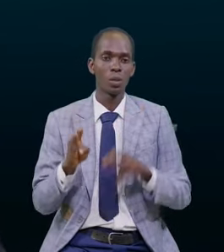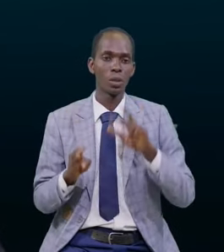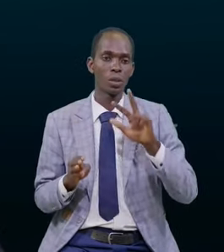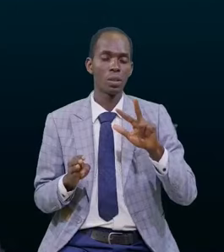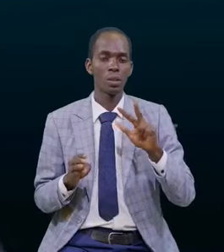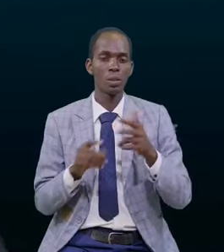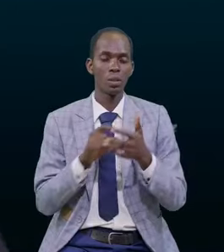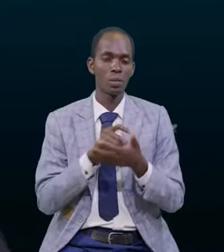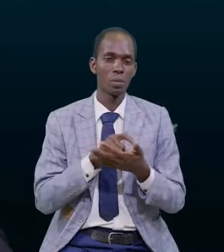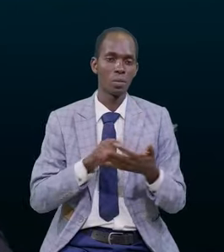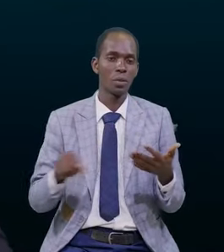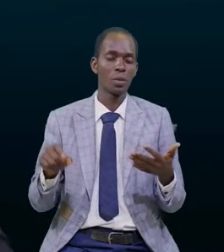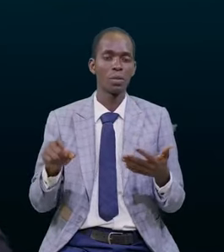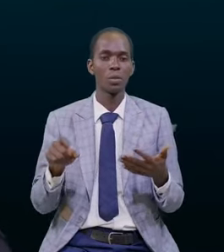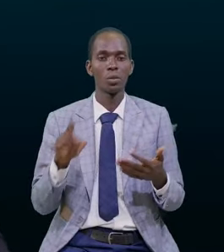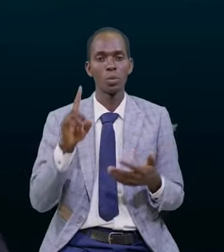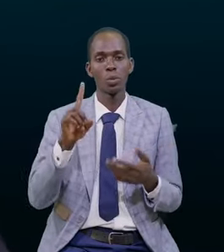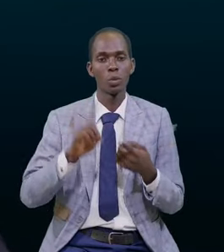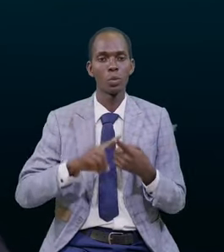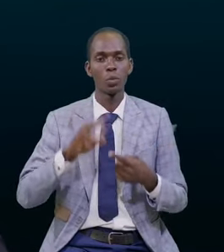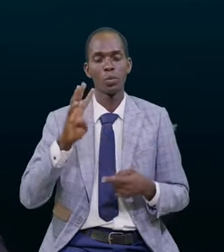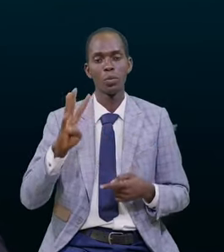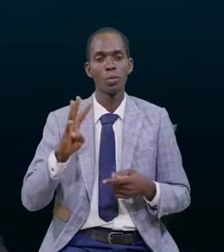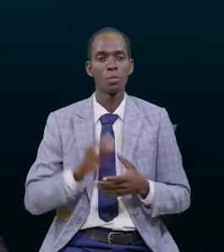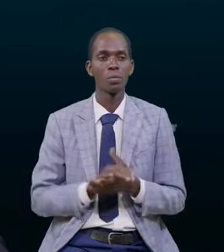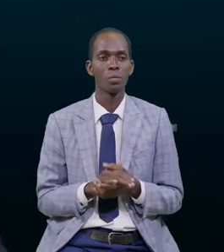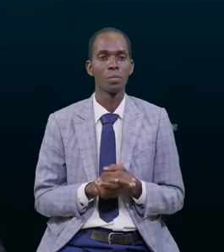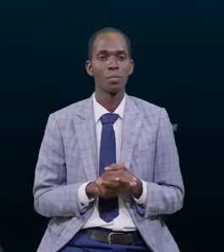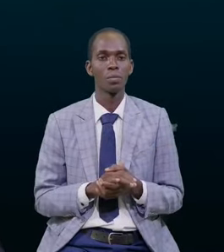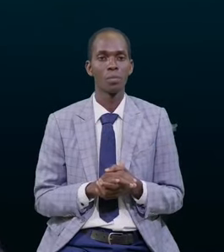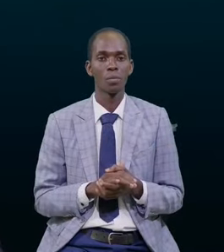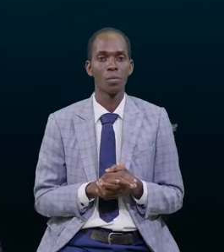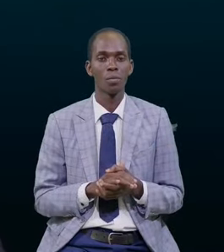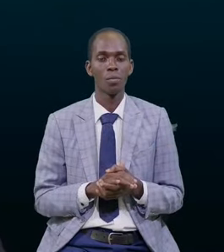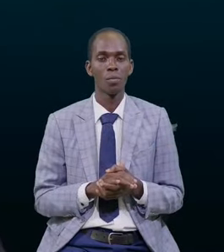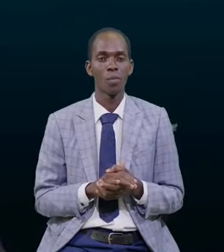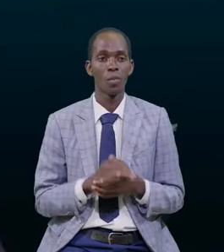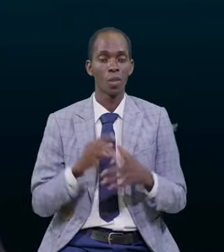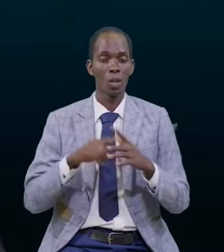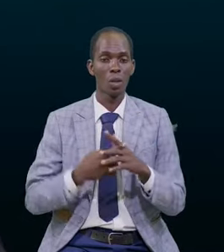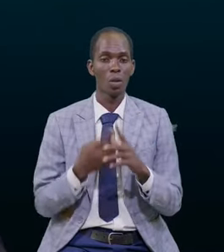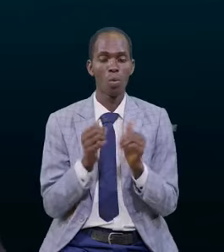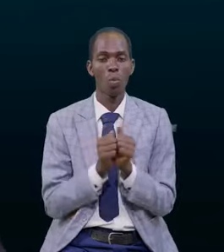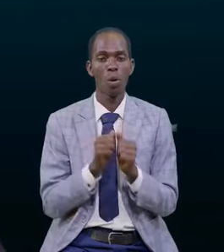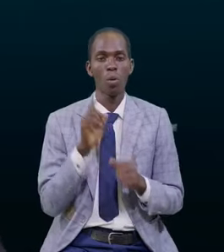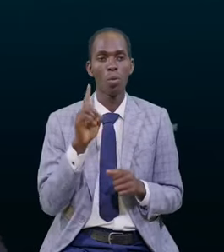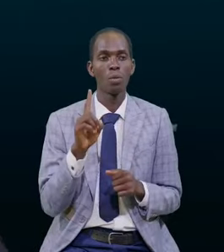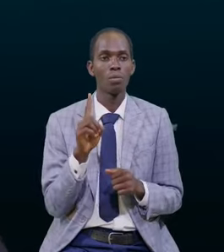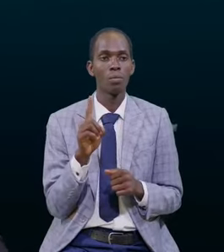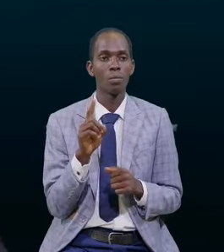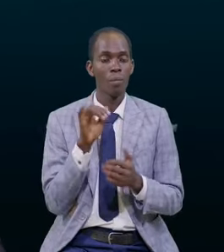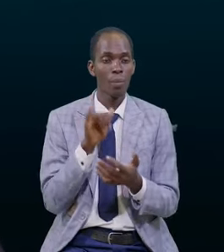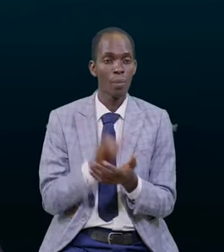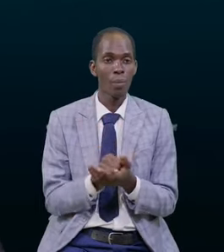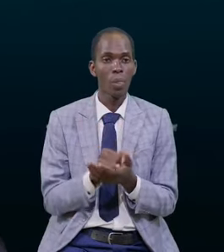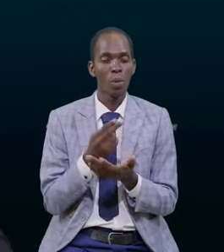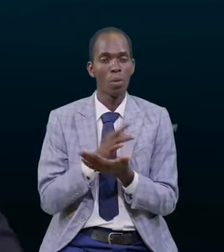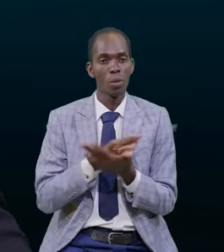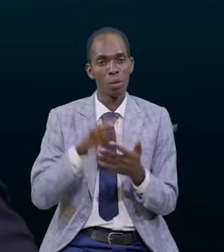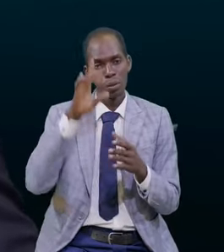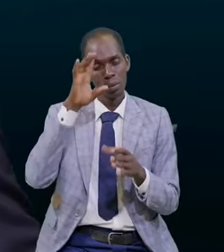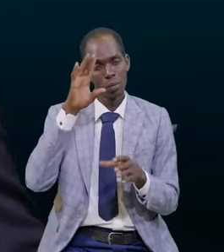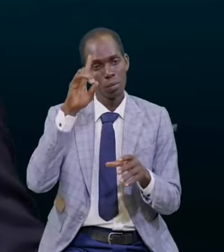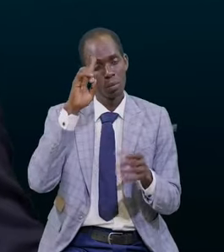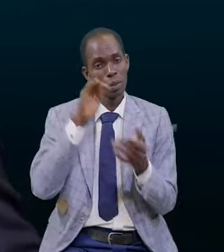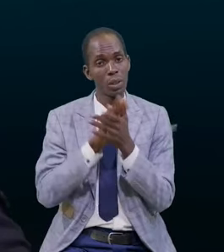chapter 3 I'm reading from verse from verse one it says wherefore holy Brethren